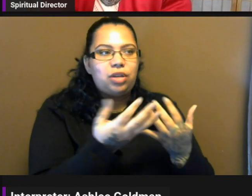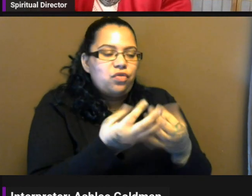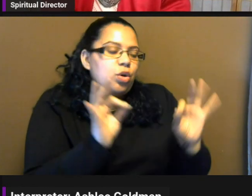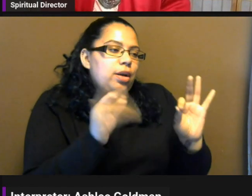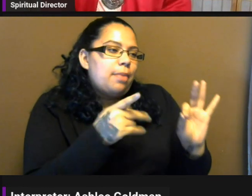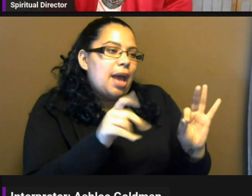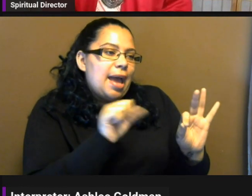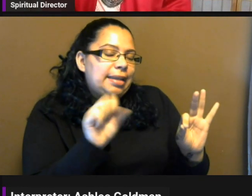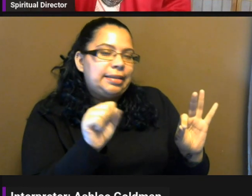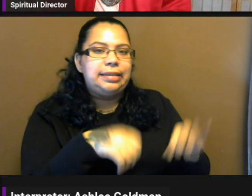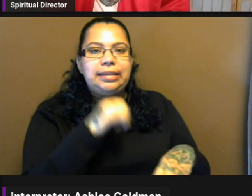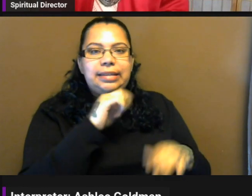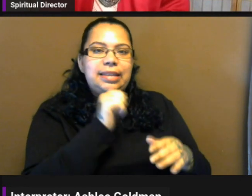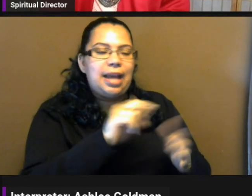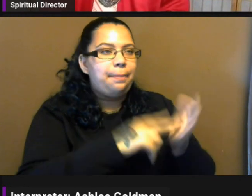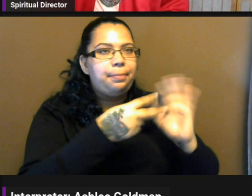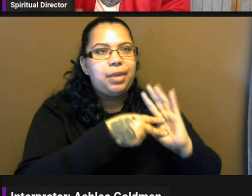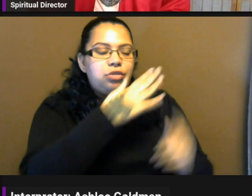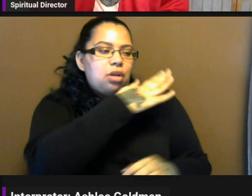a pat on the back,